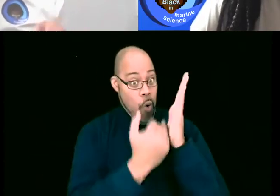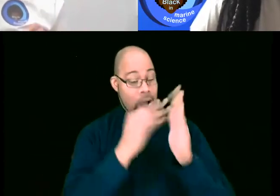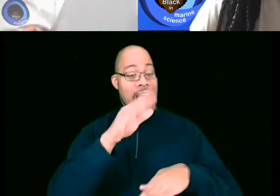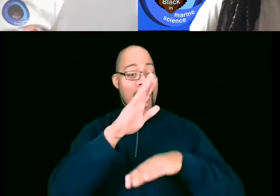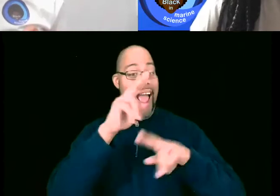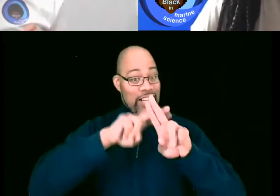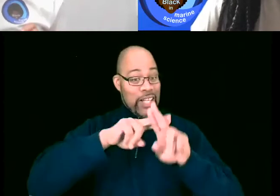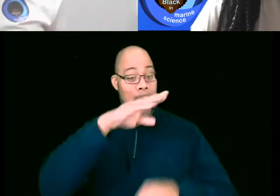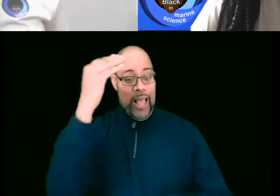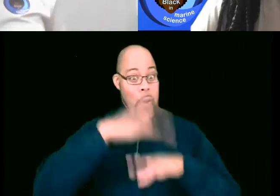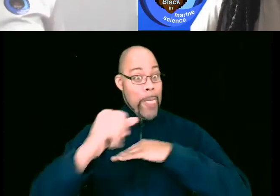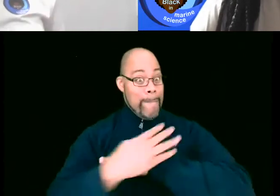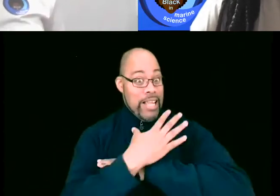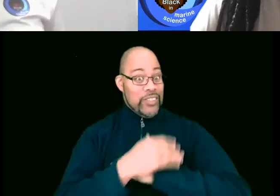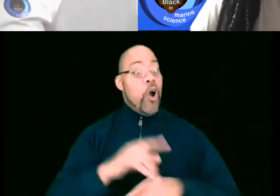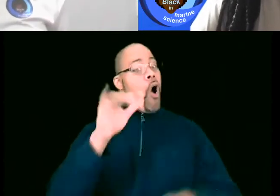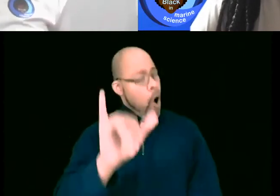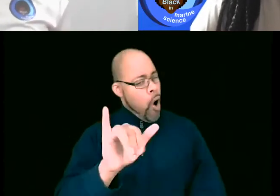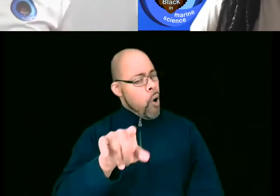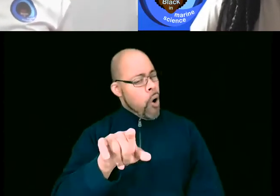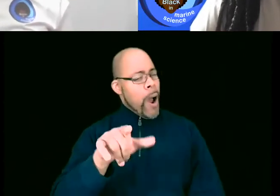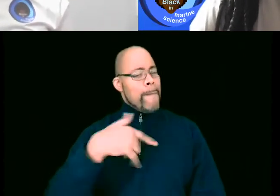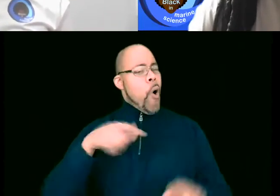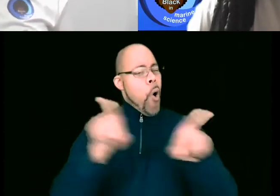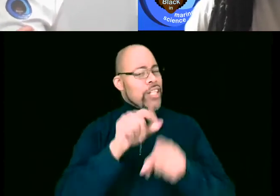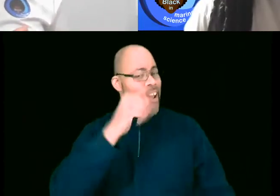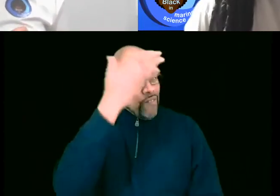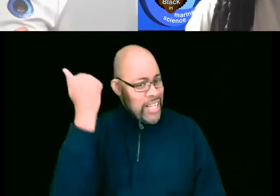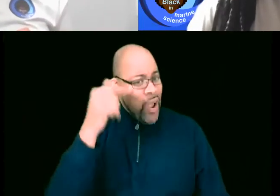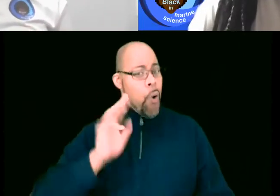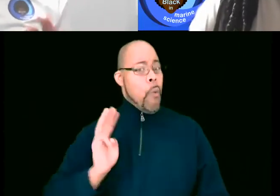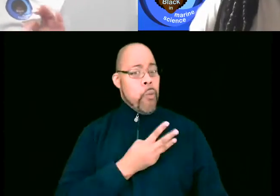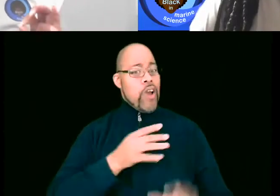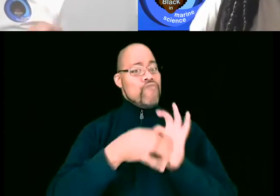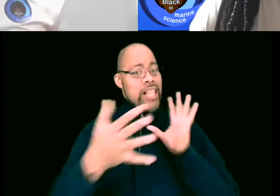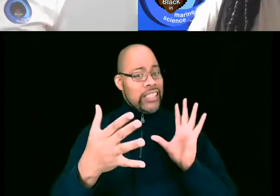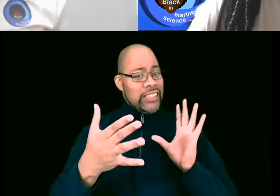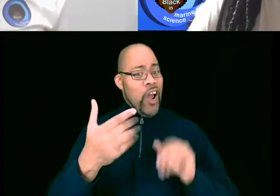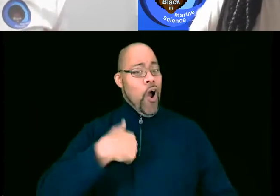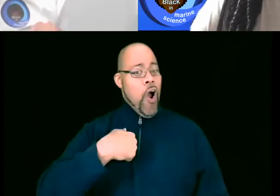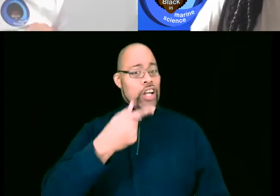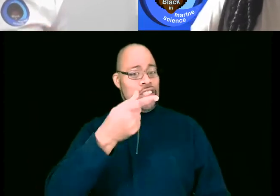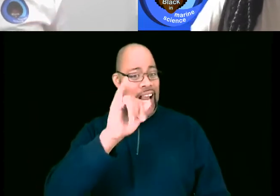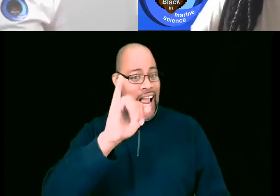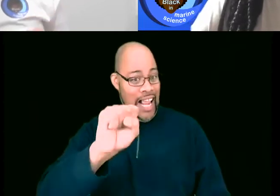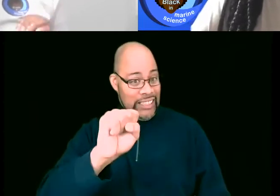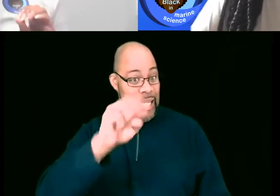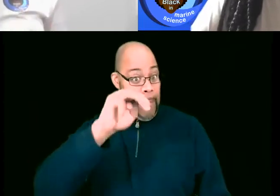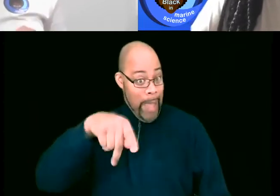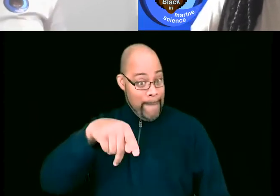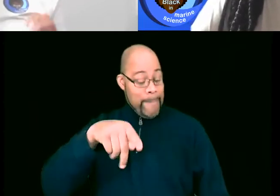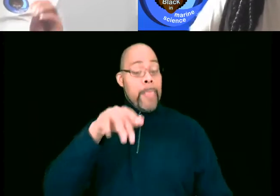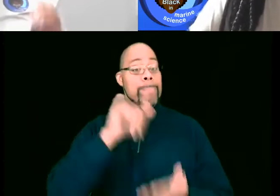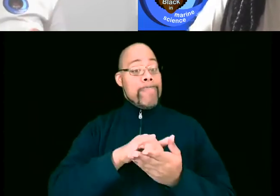hashtag Black on the Beach. Oh, let me also not forget that we are releasing our GIS map. We